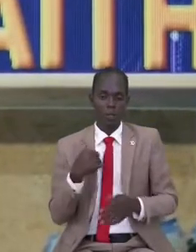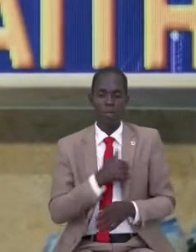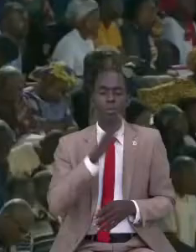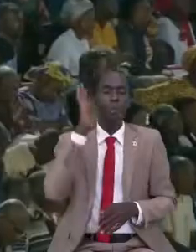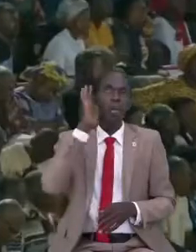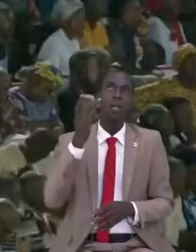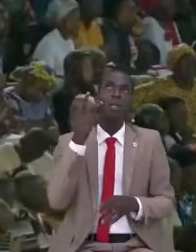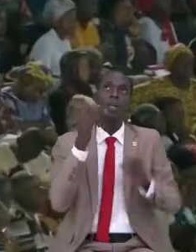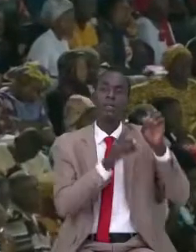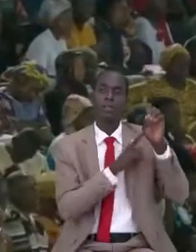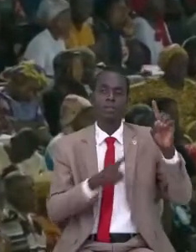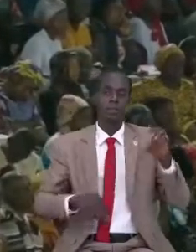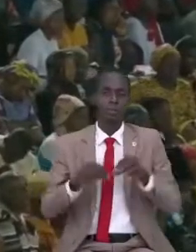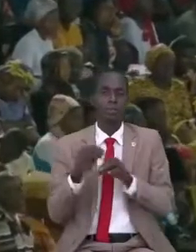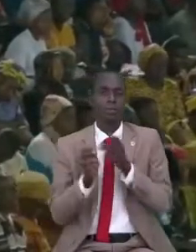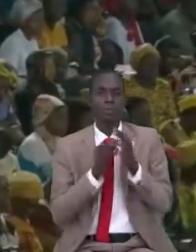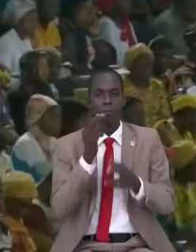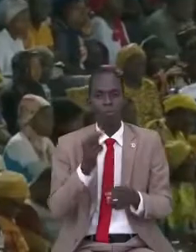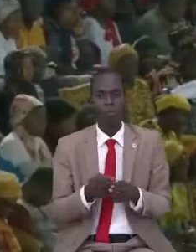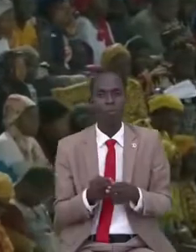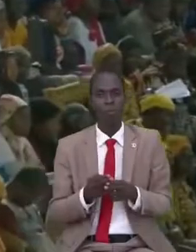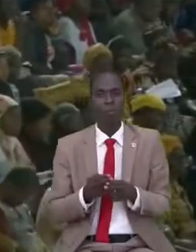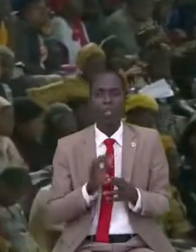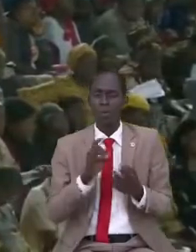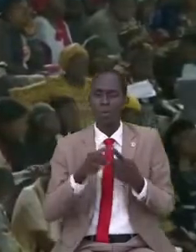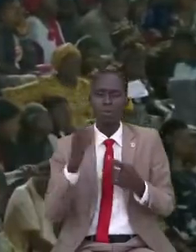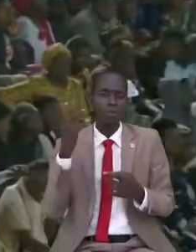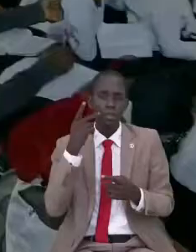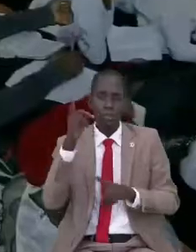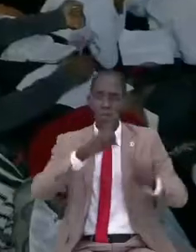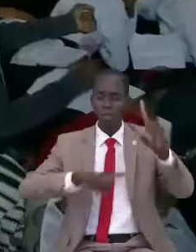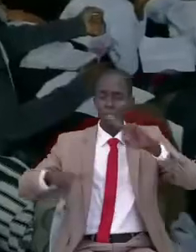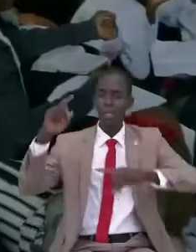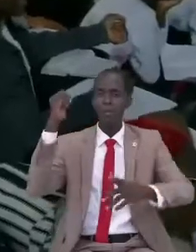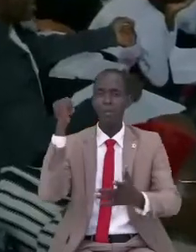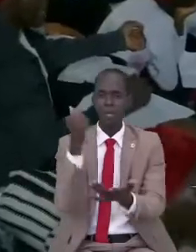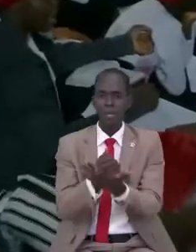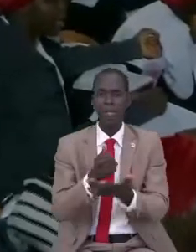Lord. Amen. Let me hear your amen. Amen.